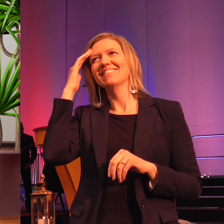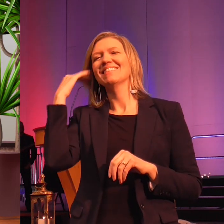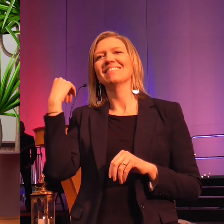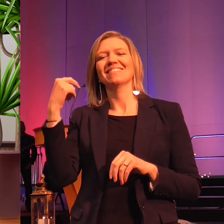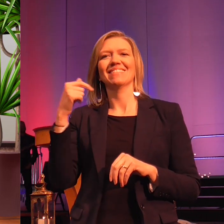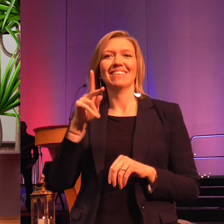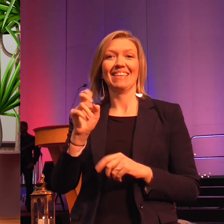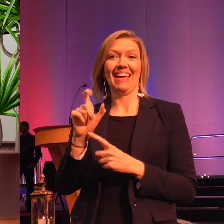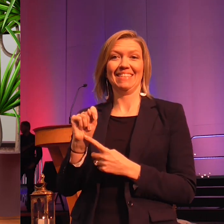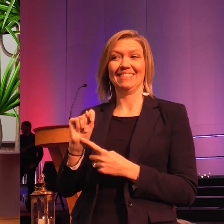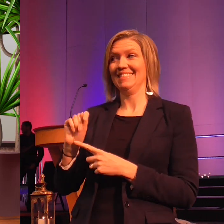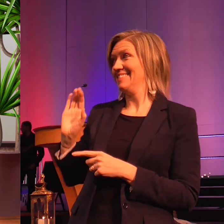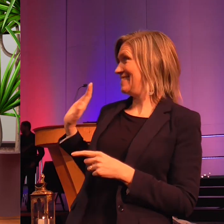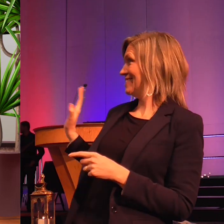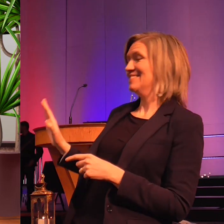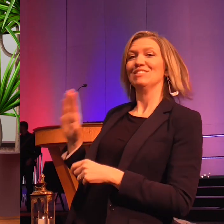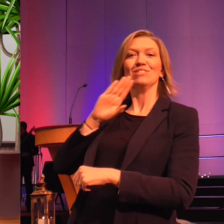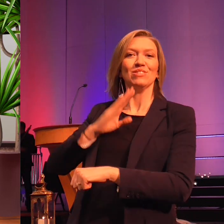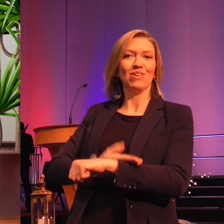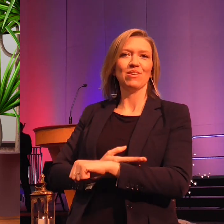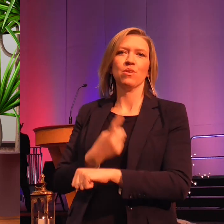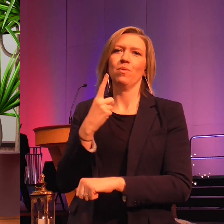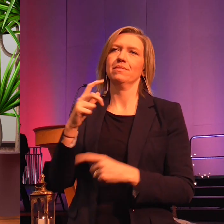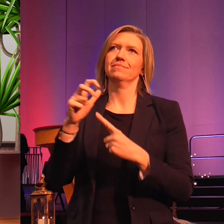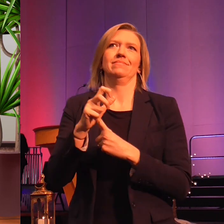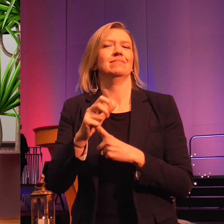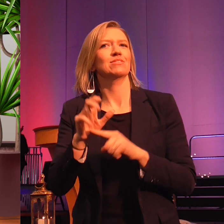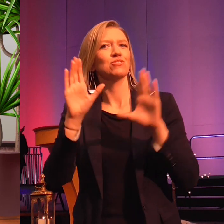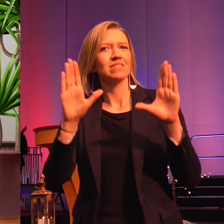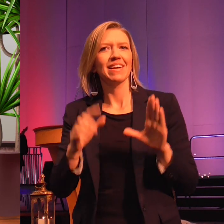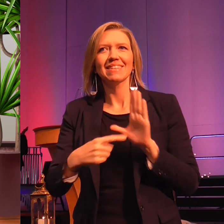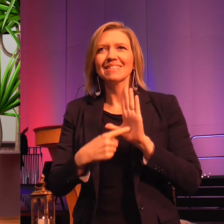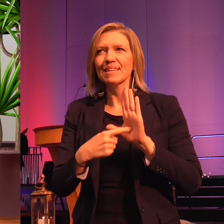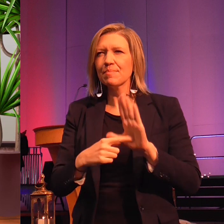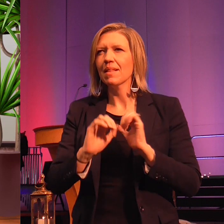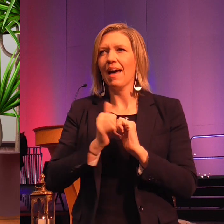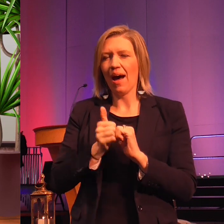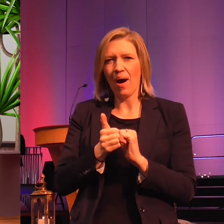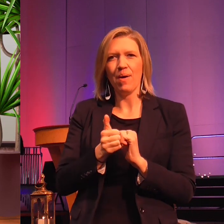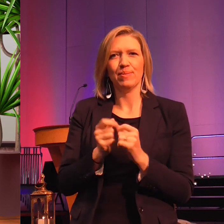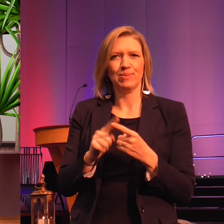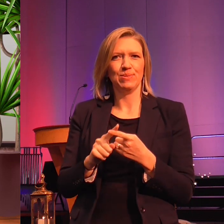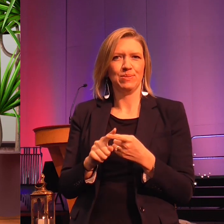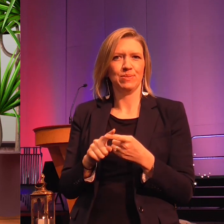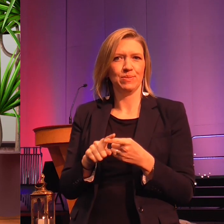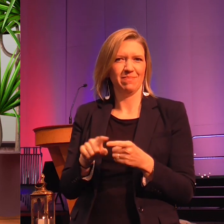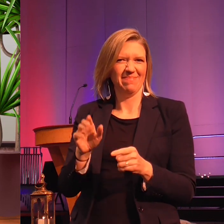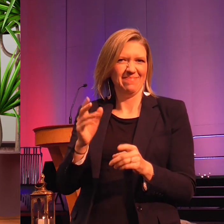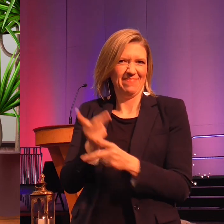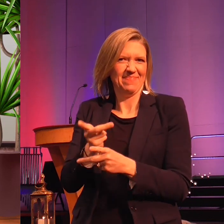Kent's daughter was one of my greatest examples of how to do it. So